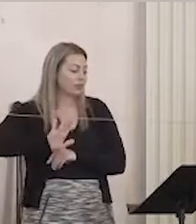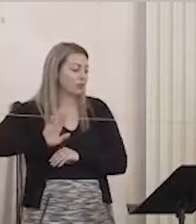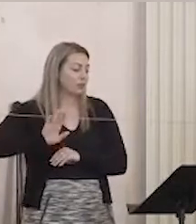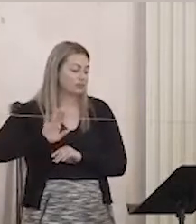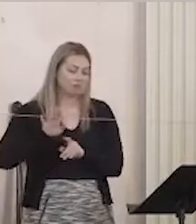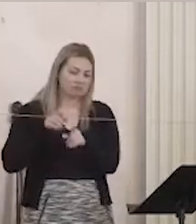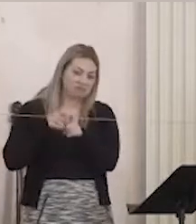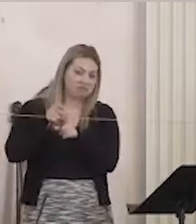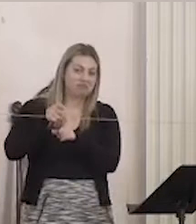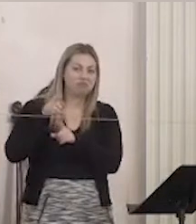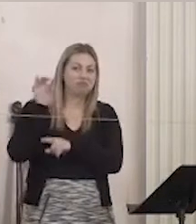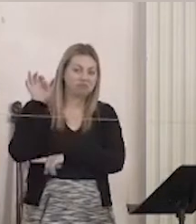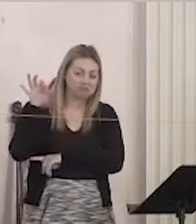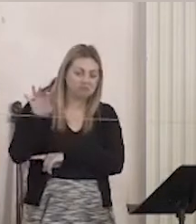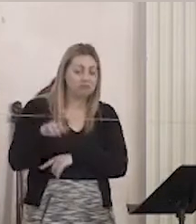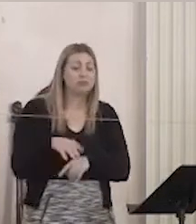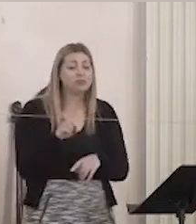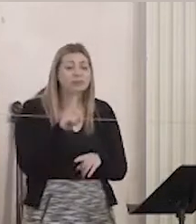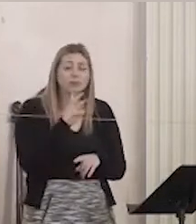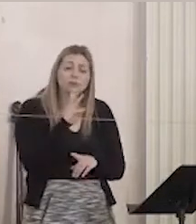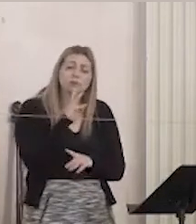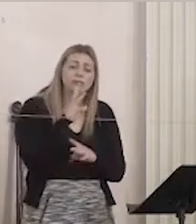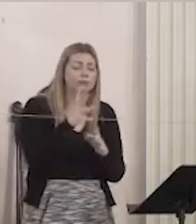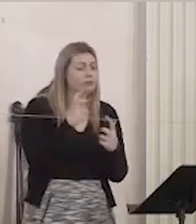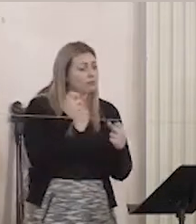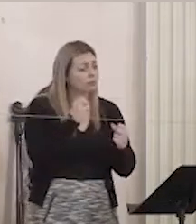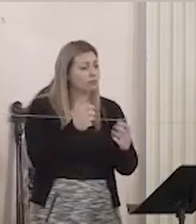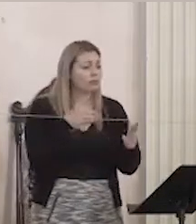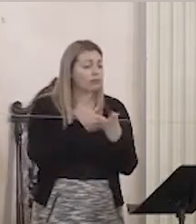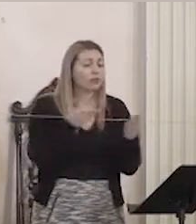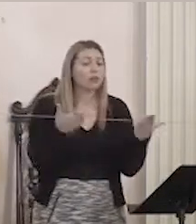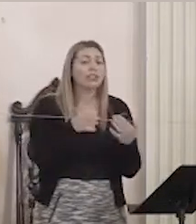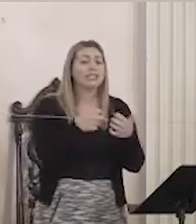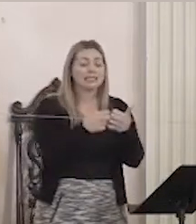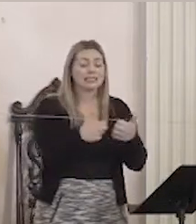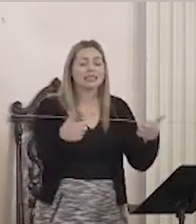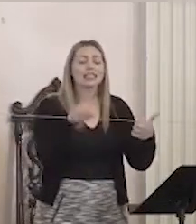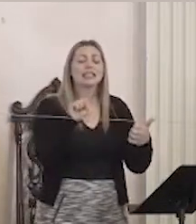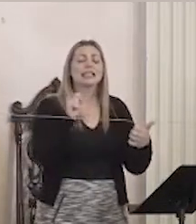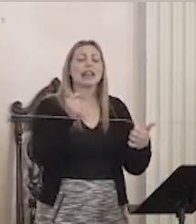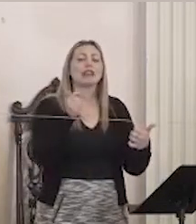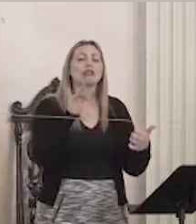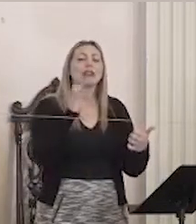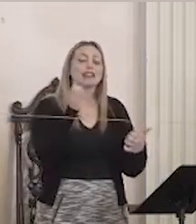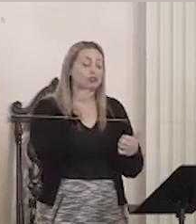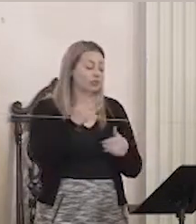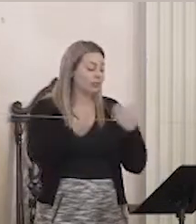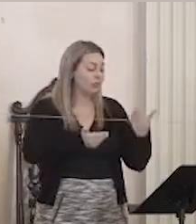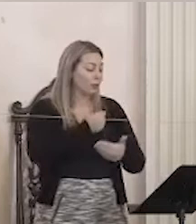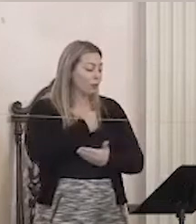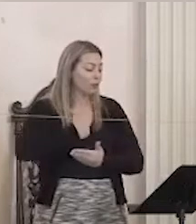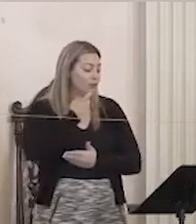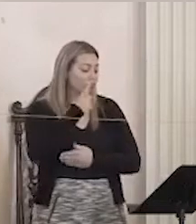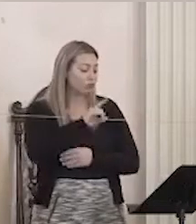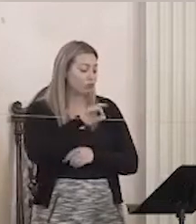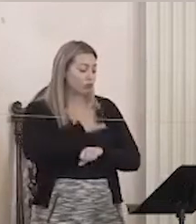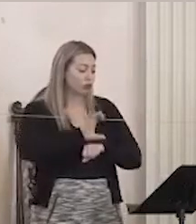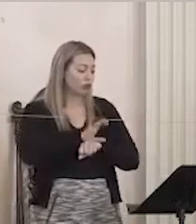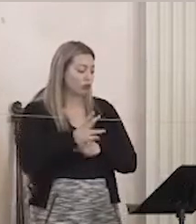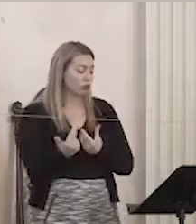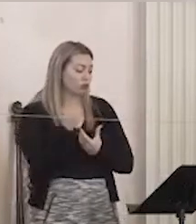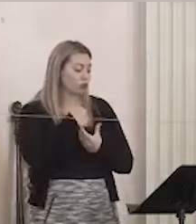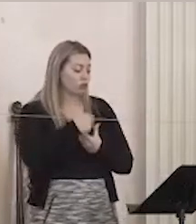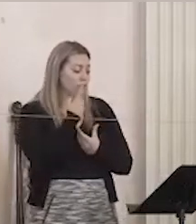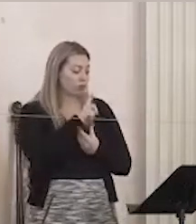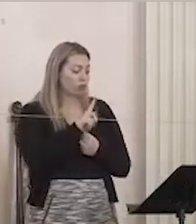He spoke out forcefully, too, against segregation, inviting members of the congregation to